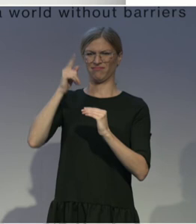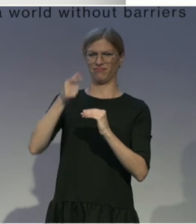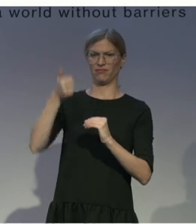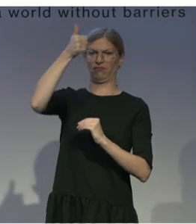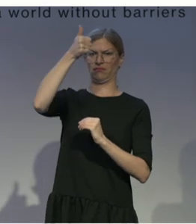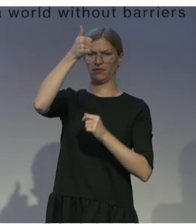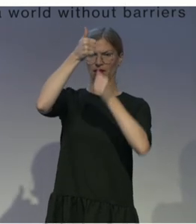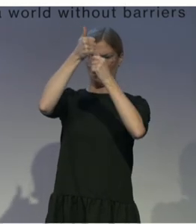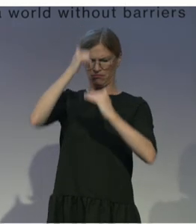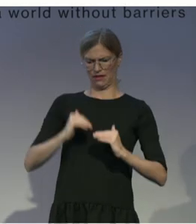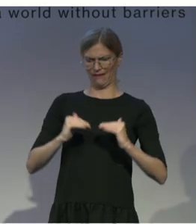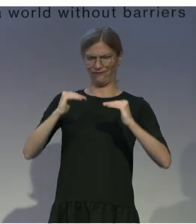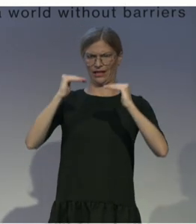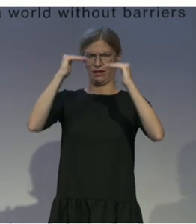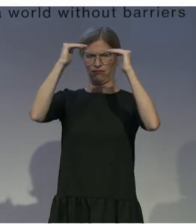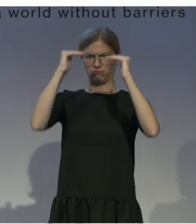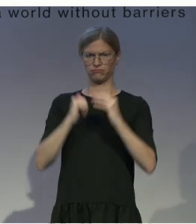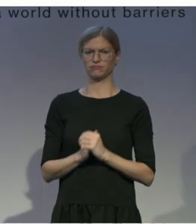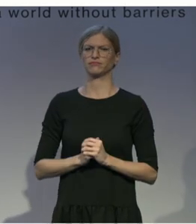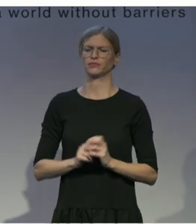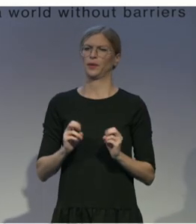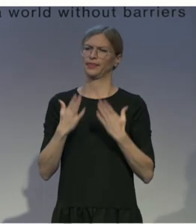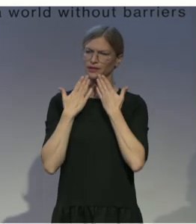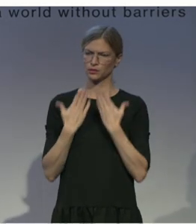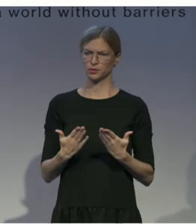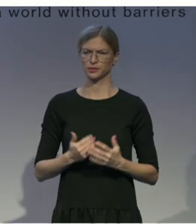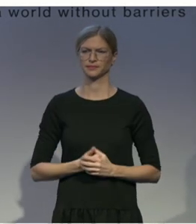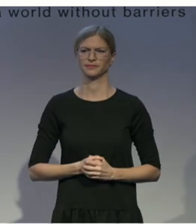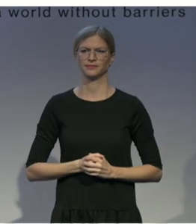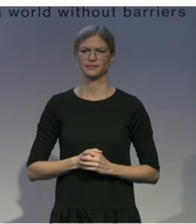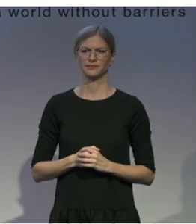you. Here is an example only.